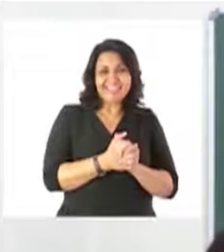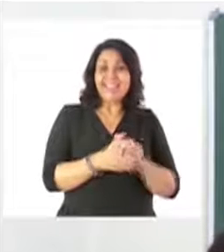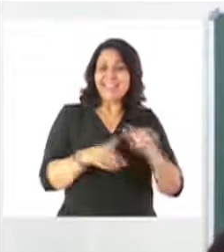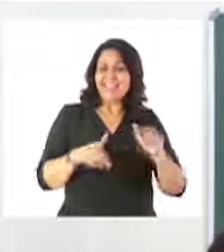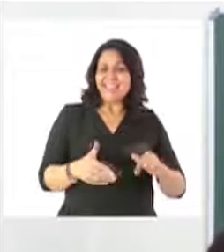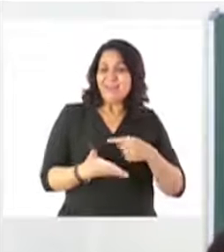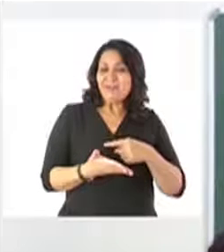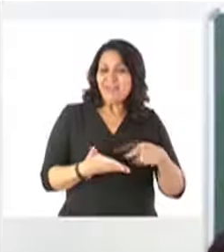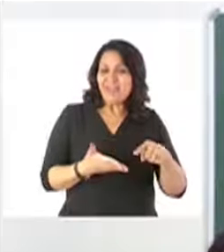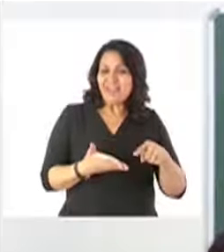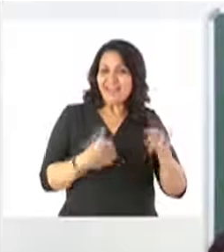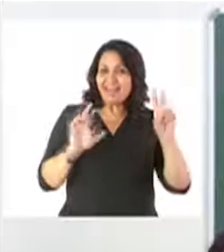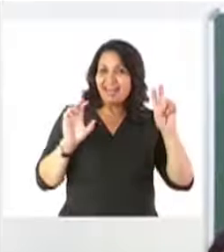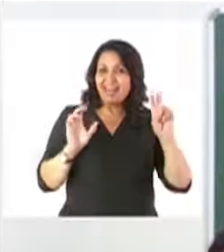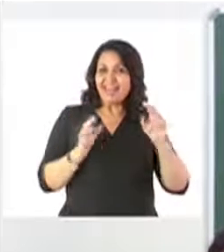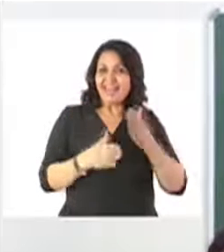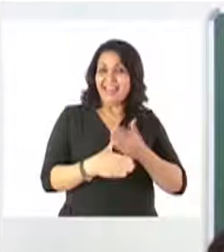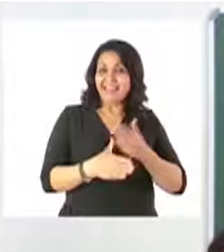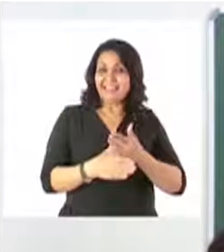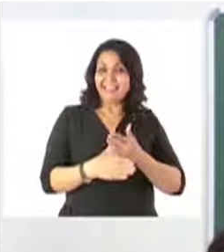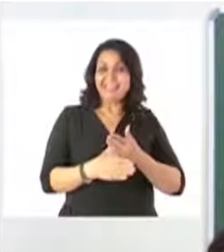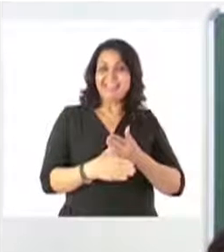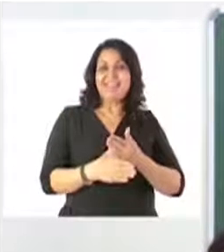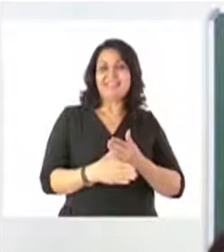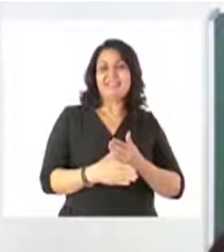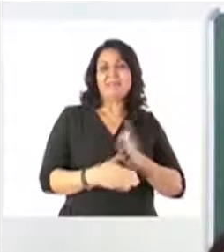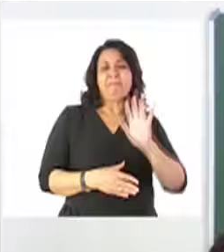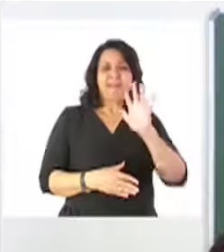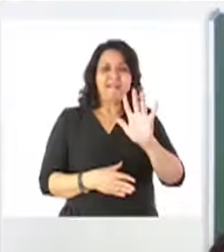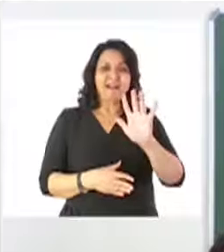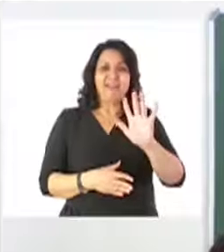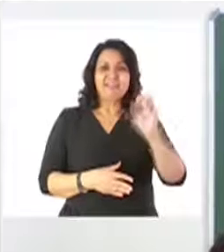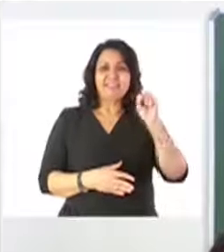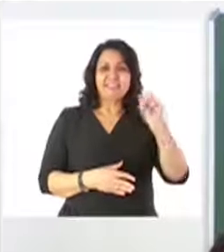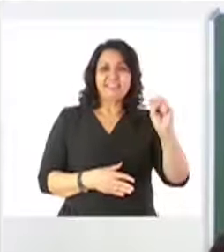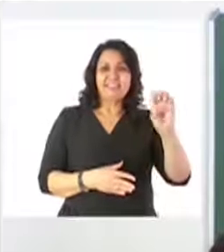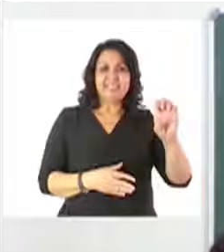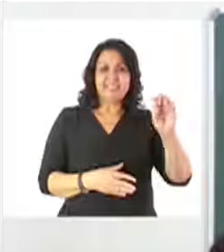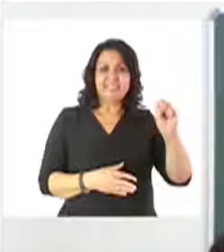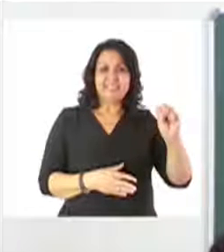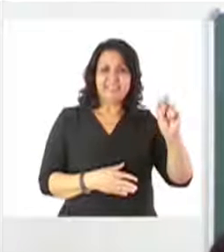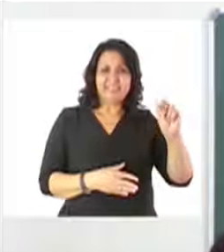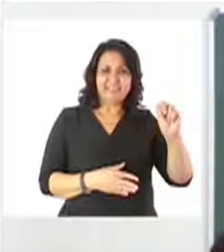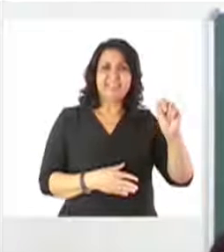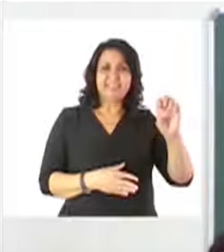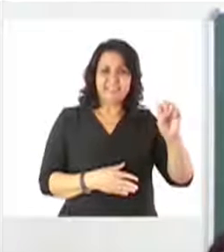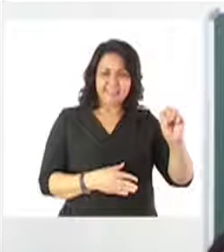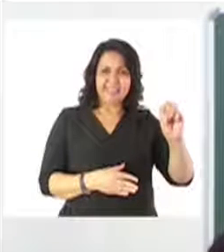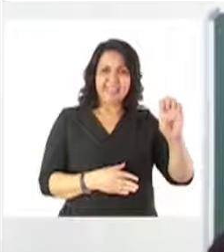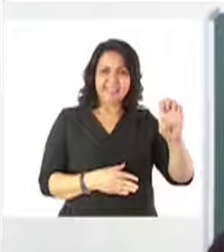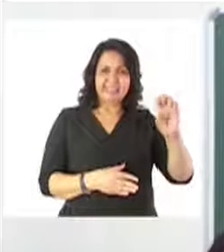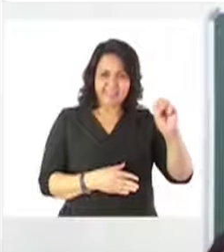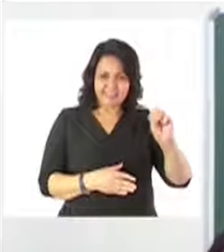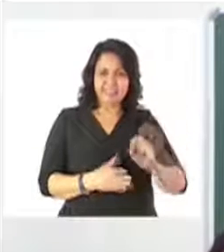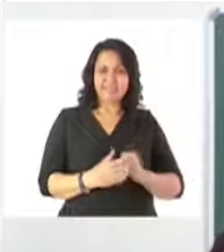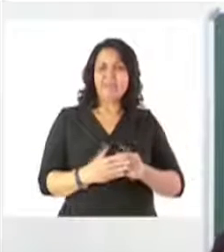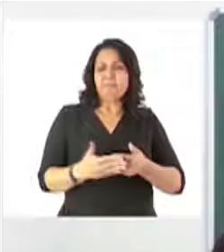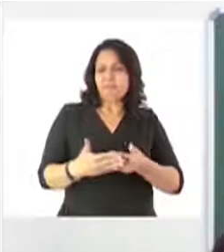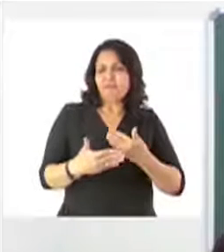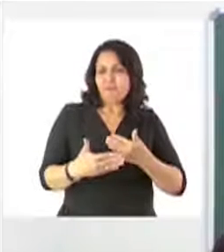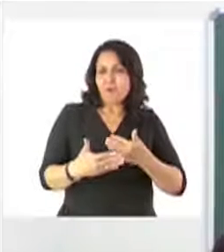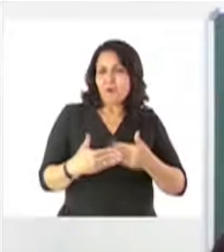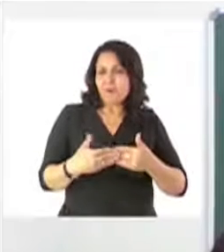week's lesson is all about my 5 senses. But before we start,